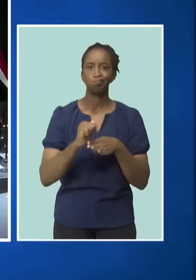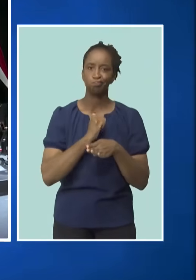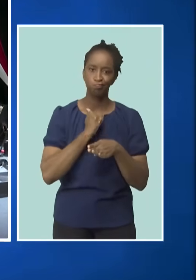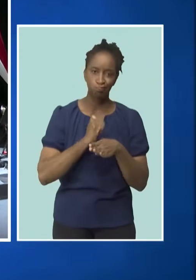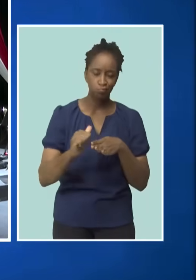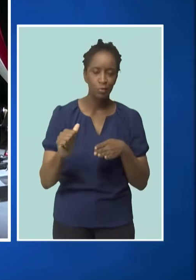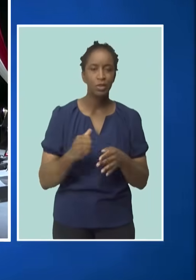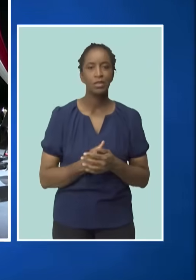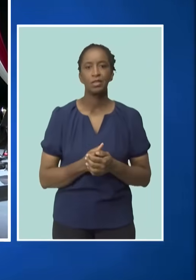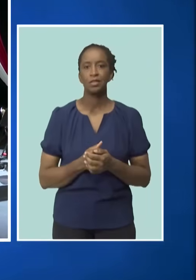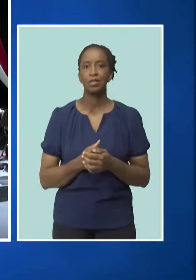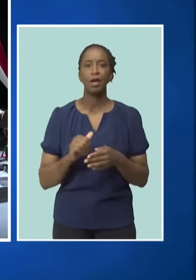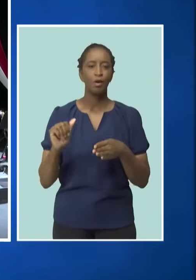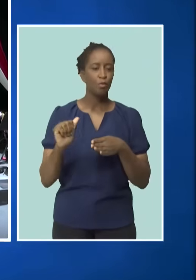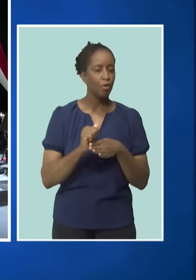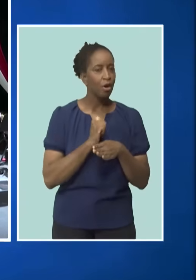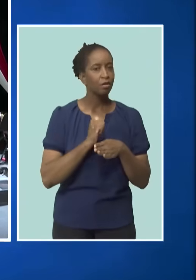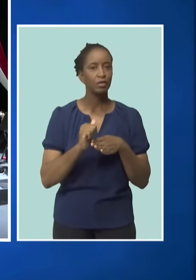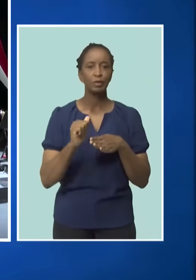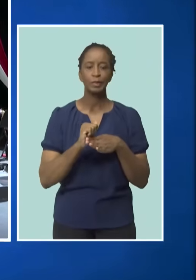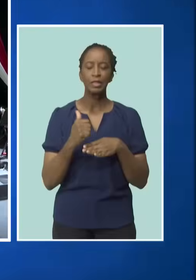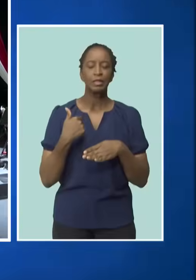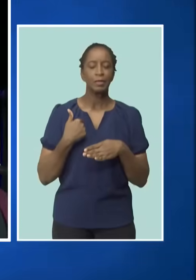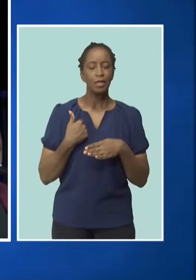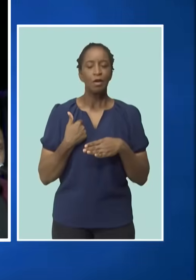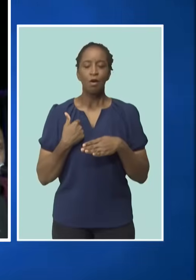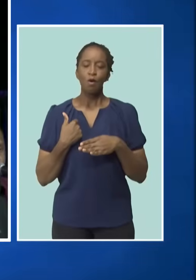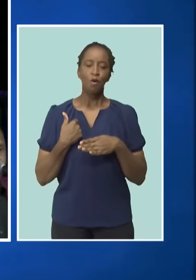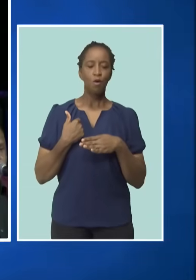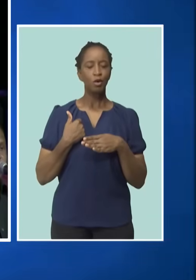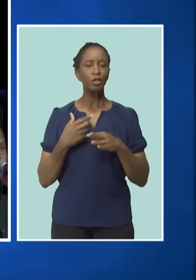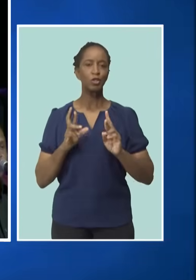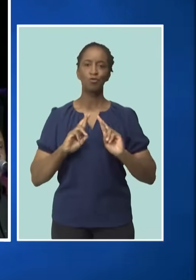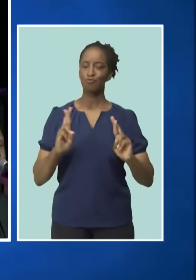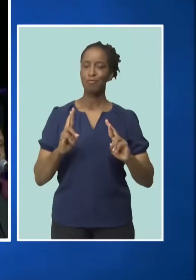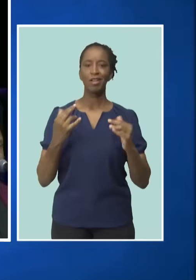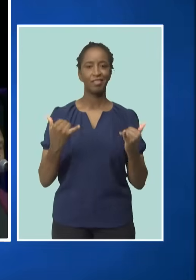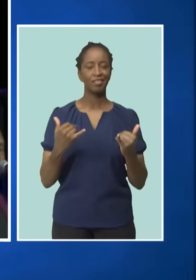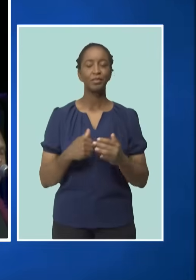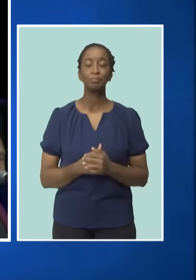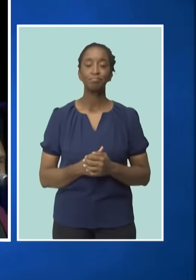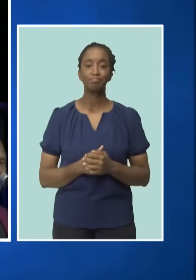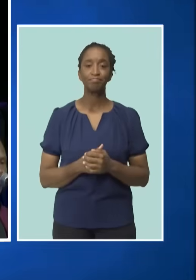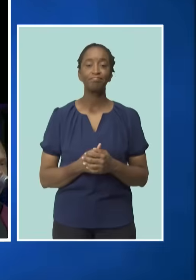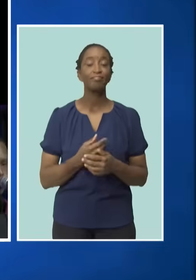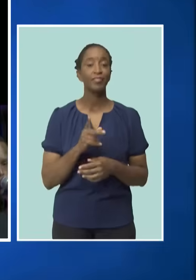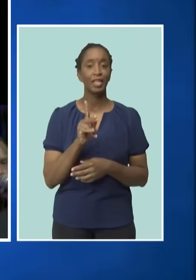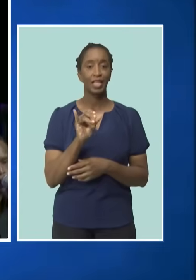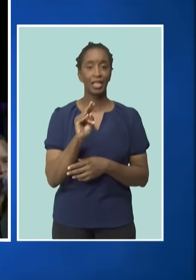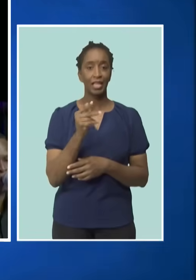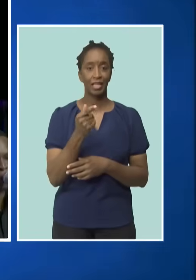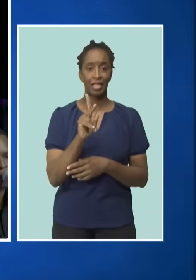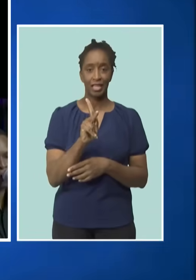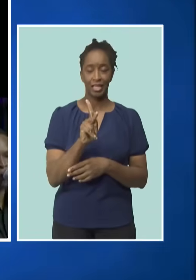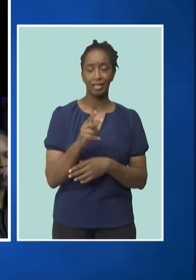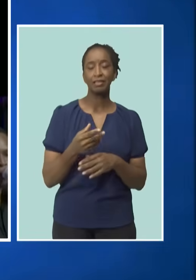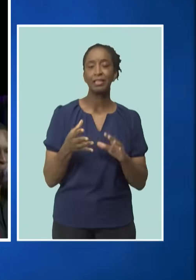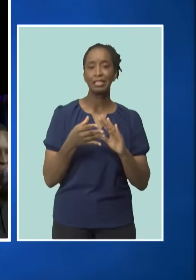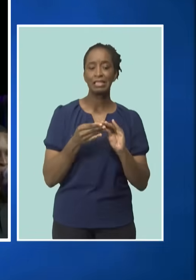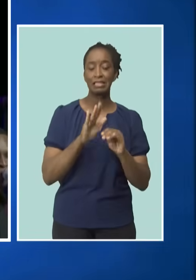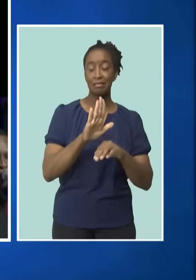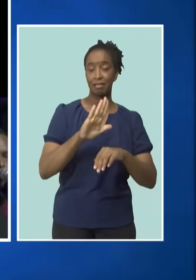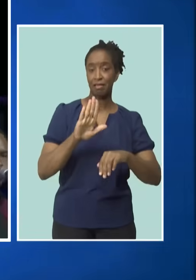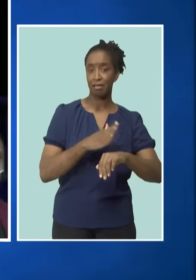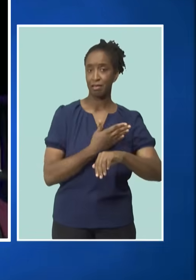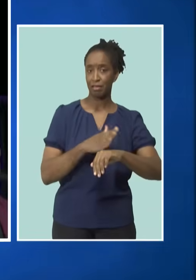and just gearing up myself for this moment. Kincaid says his piece, penned by Dondre Ford and arranged by